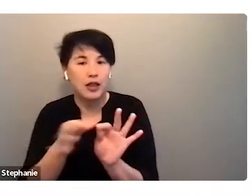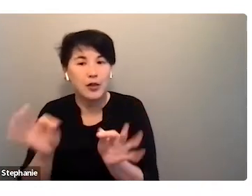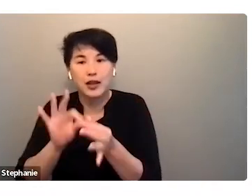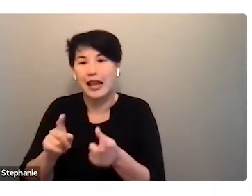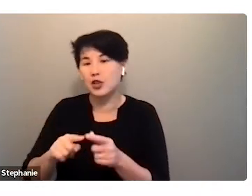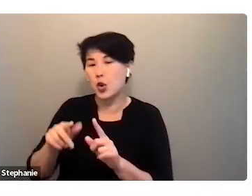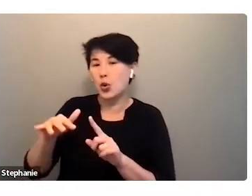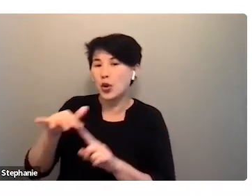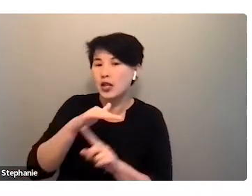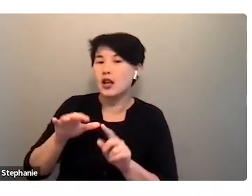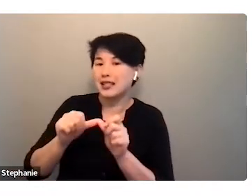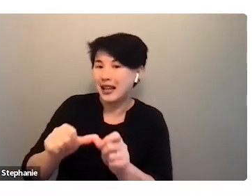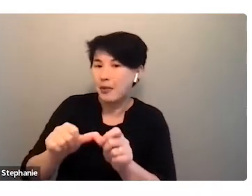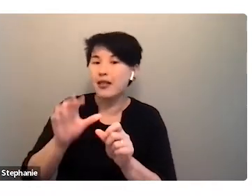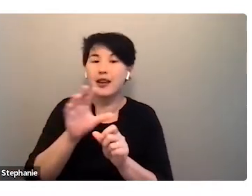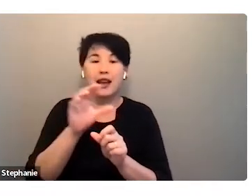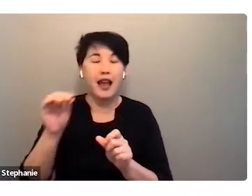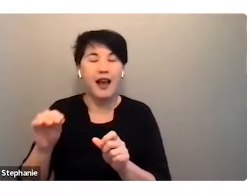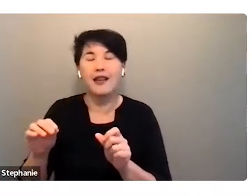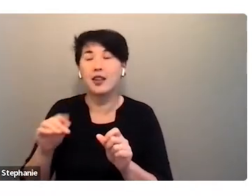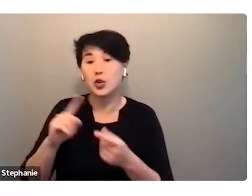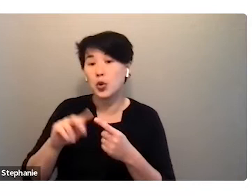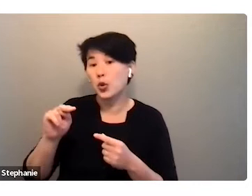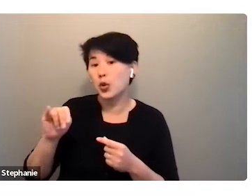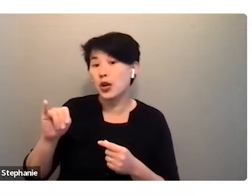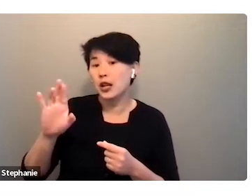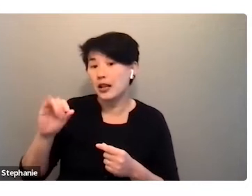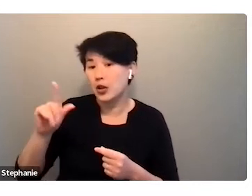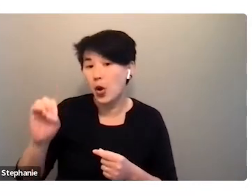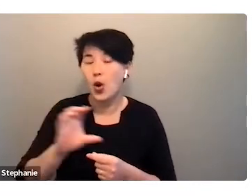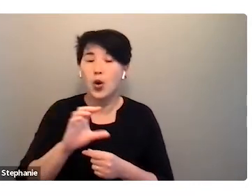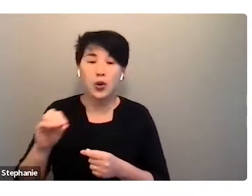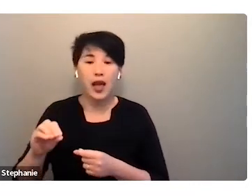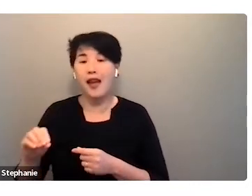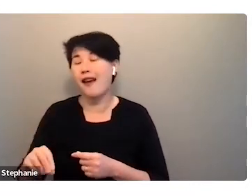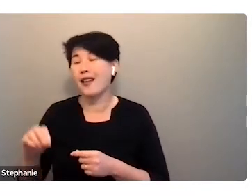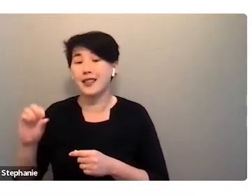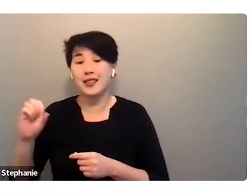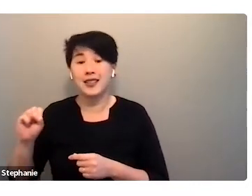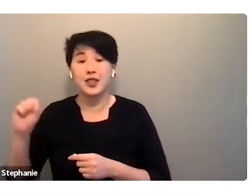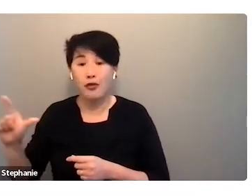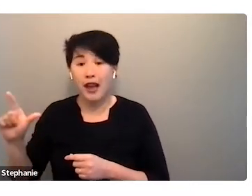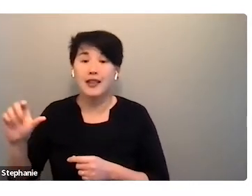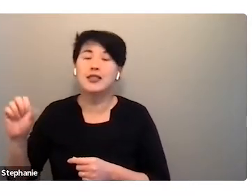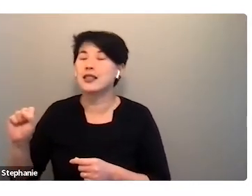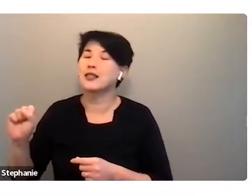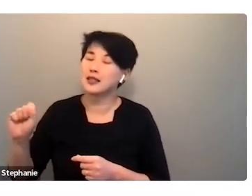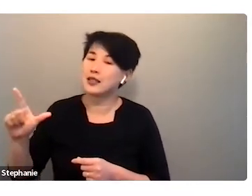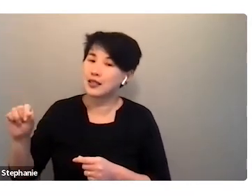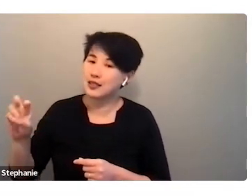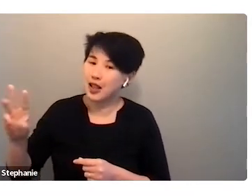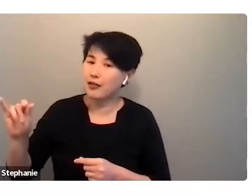product really does. And also to Nicole and the Slow Factory and WM teams. It was a really wonderful experience for us. So thank